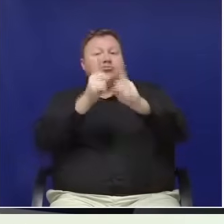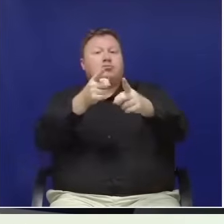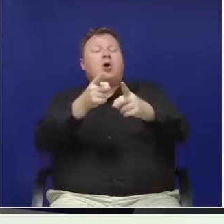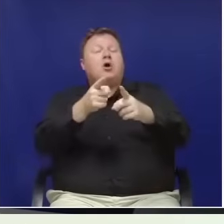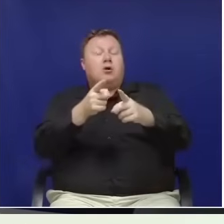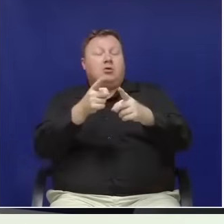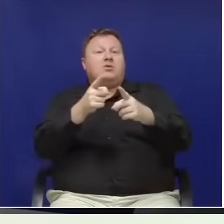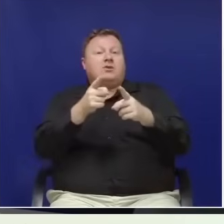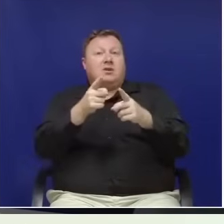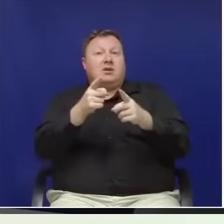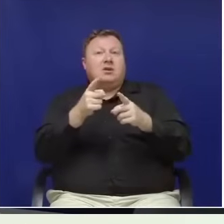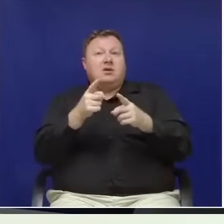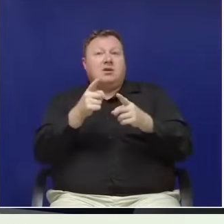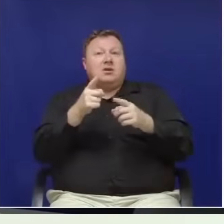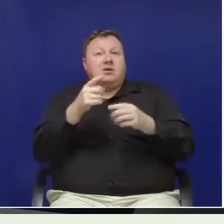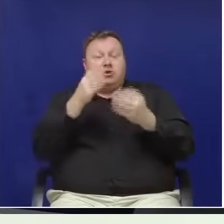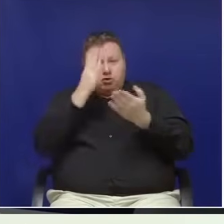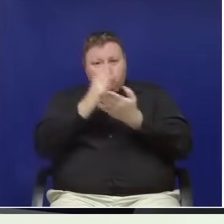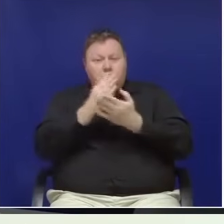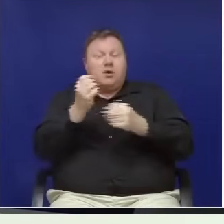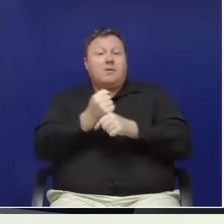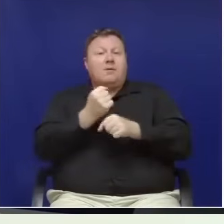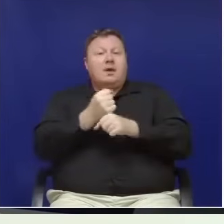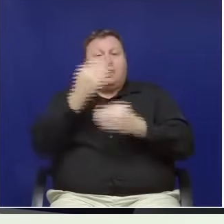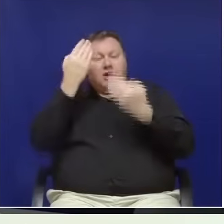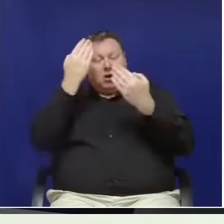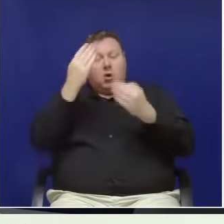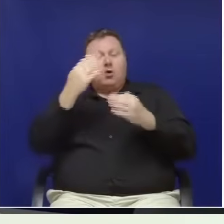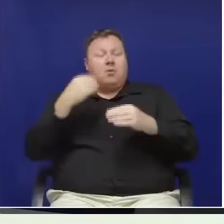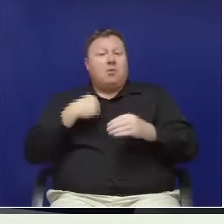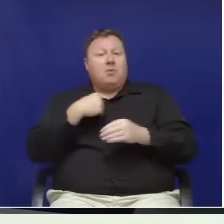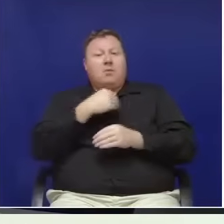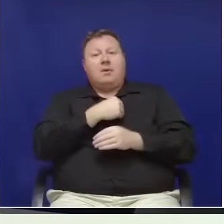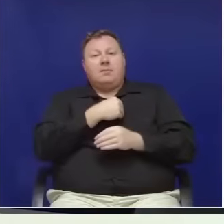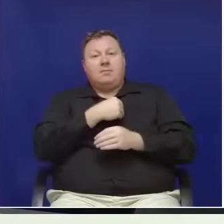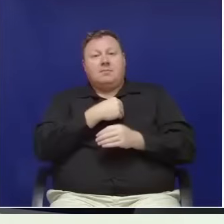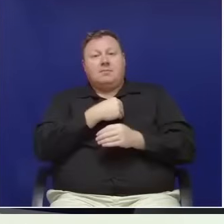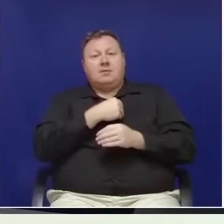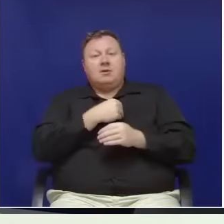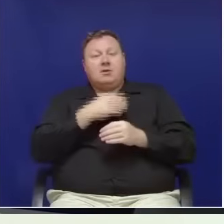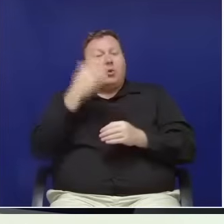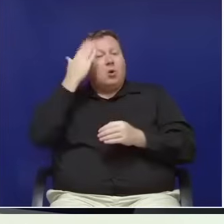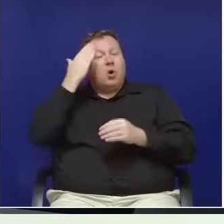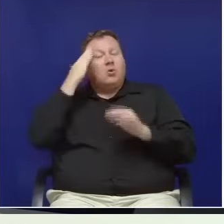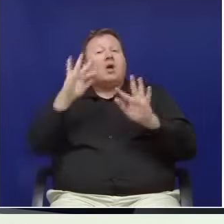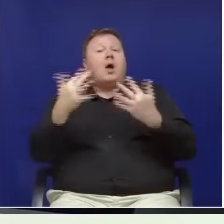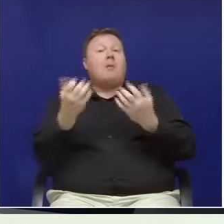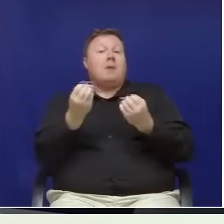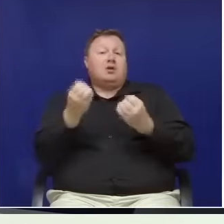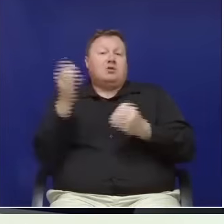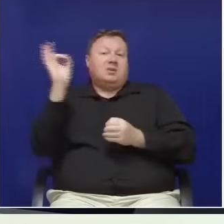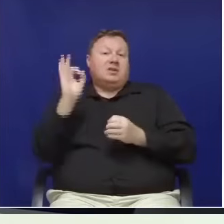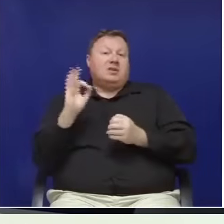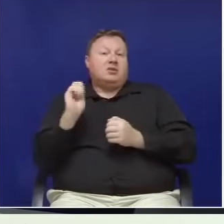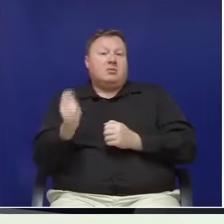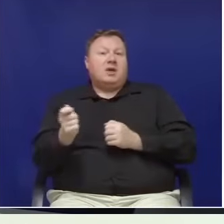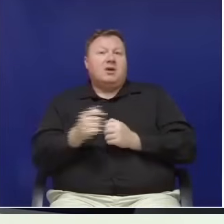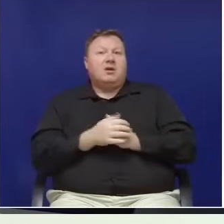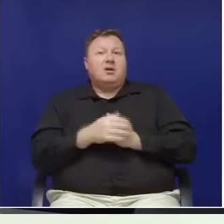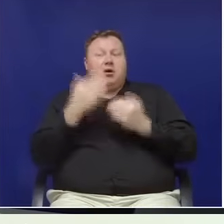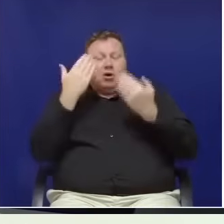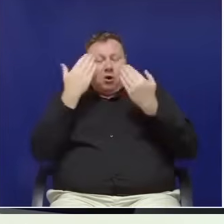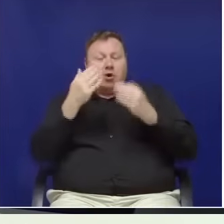the Honourable Member receives that specific amount. And let me say to the Honourable